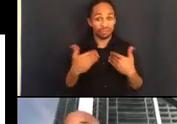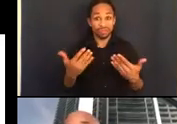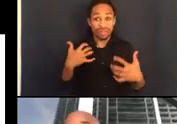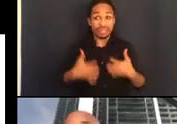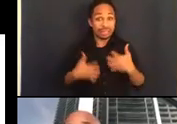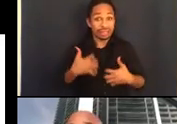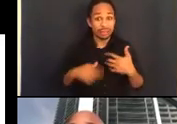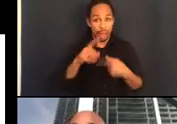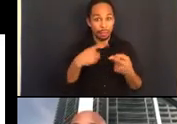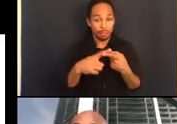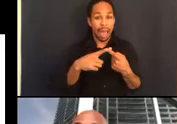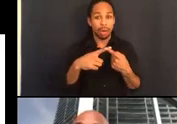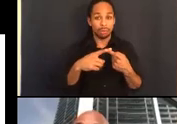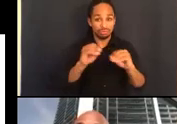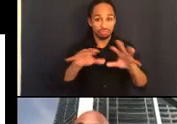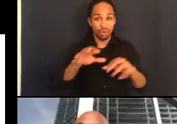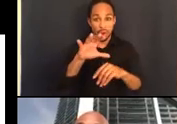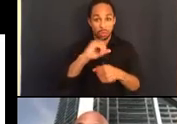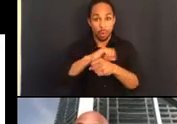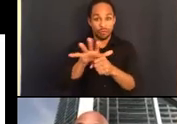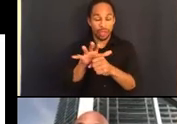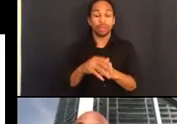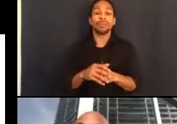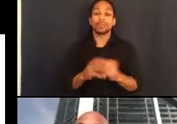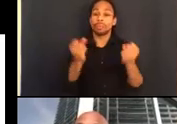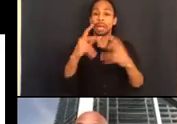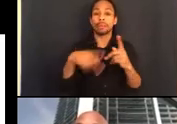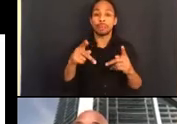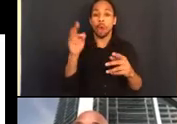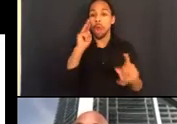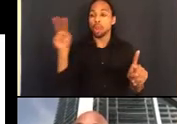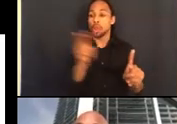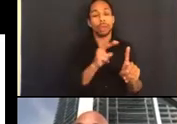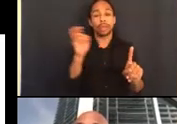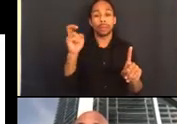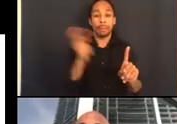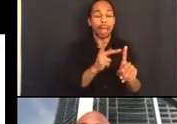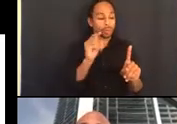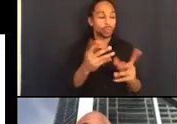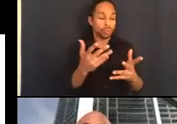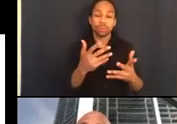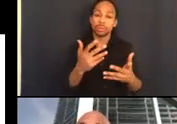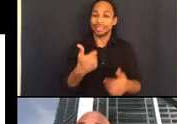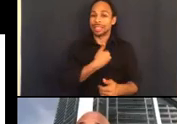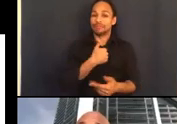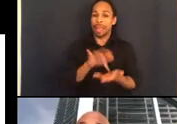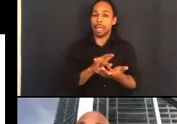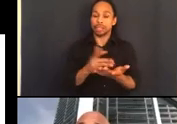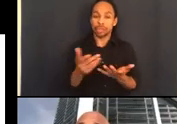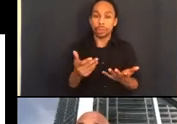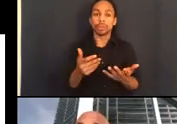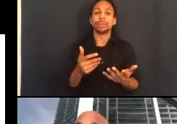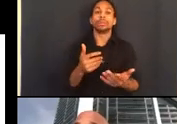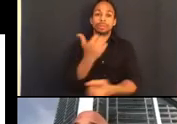recovery. A lot of people are returning to substances in order to treat their anxiety. and also a lot of people